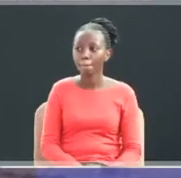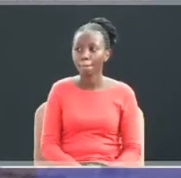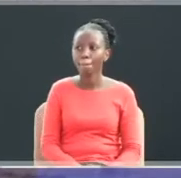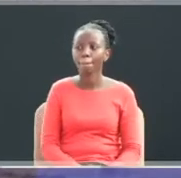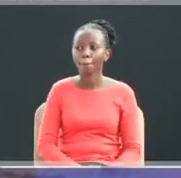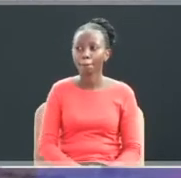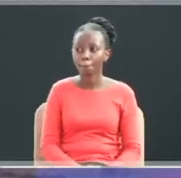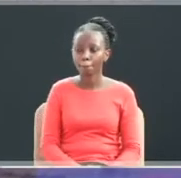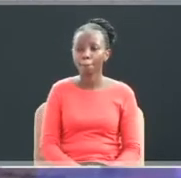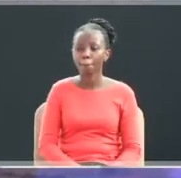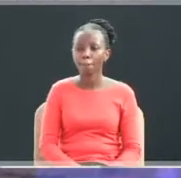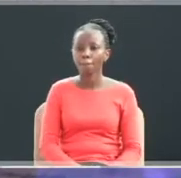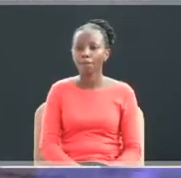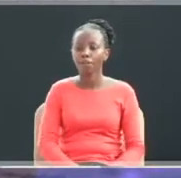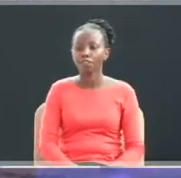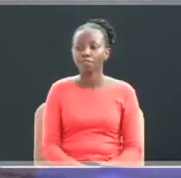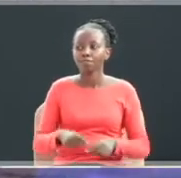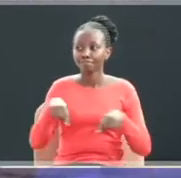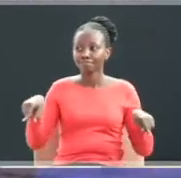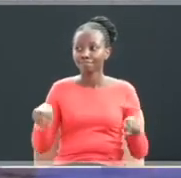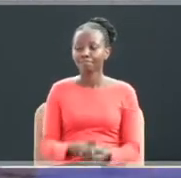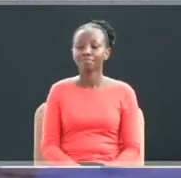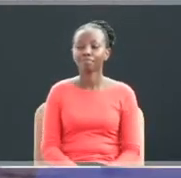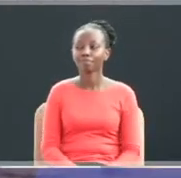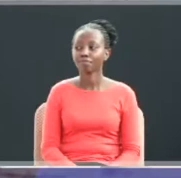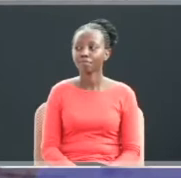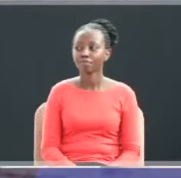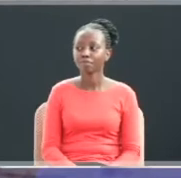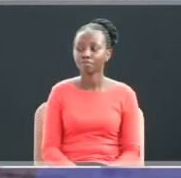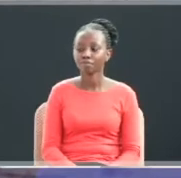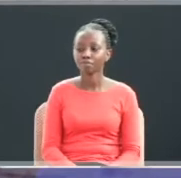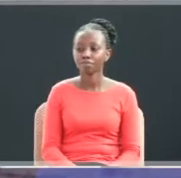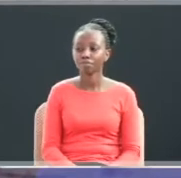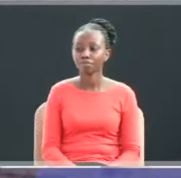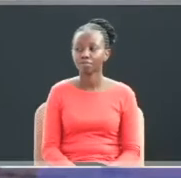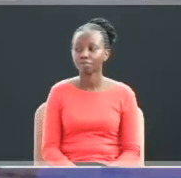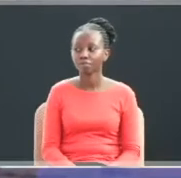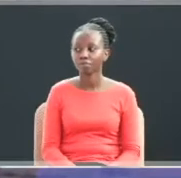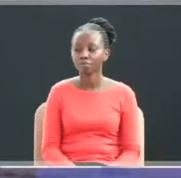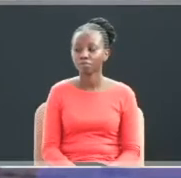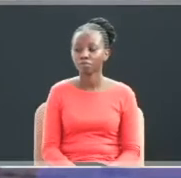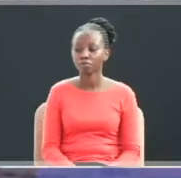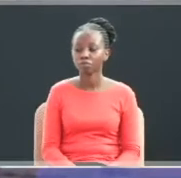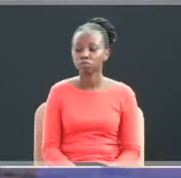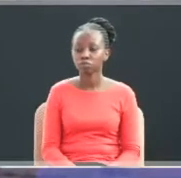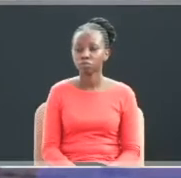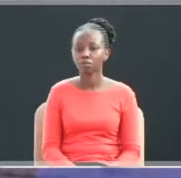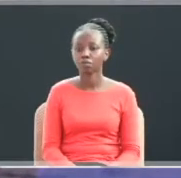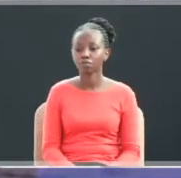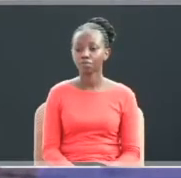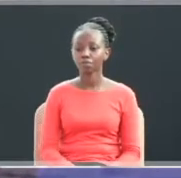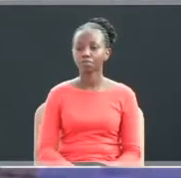for their master when he will return from the wedding, that when he comes and knocks, there may be open to